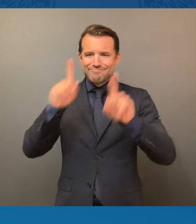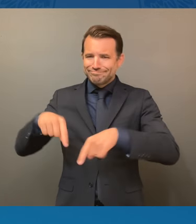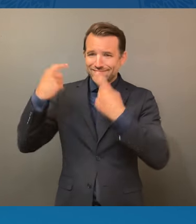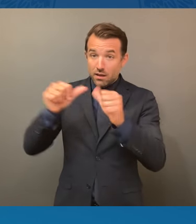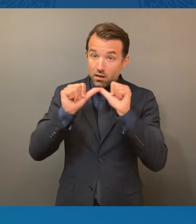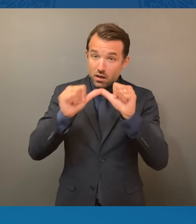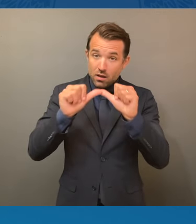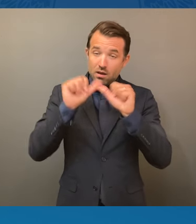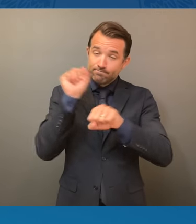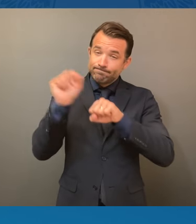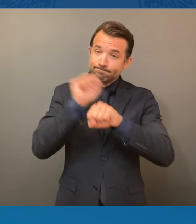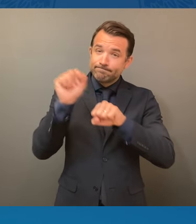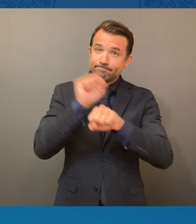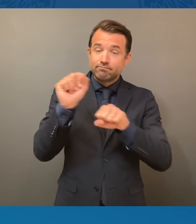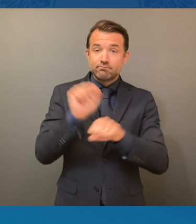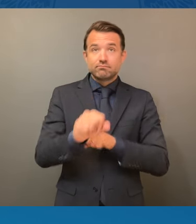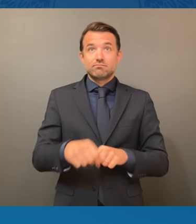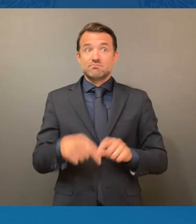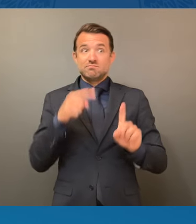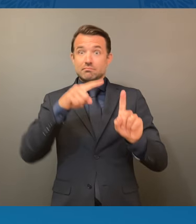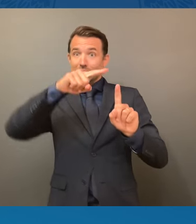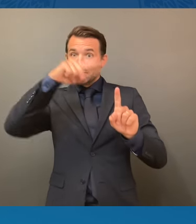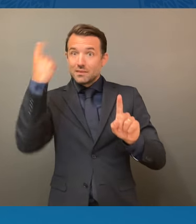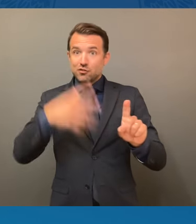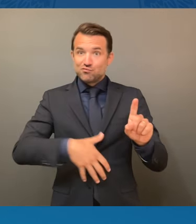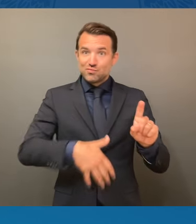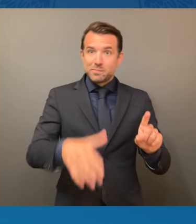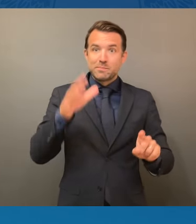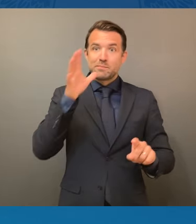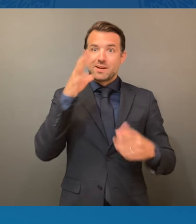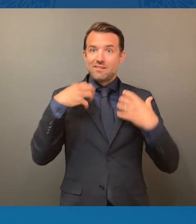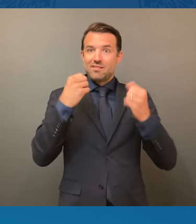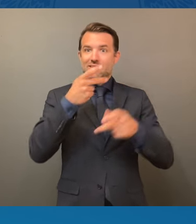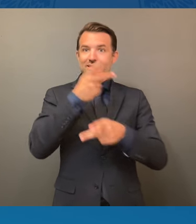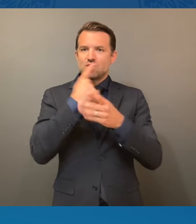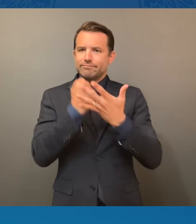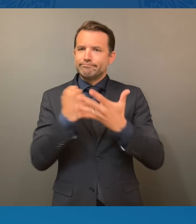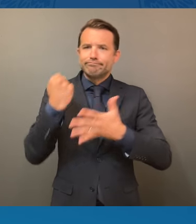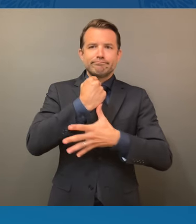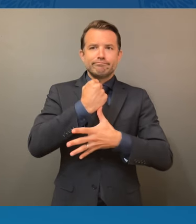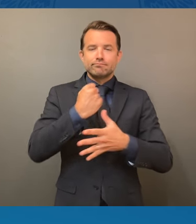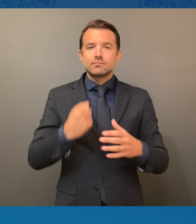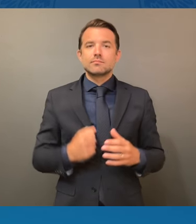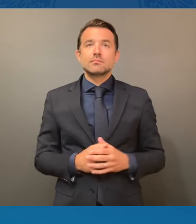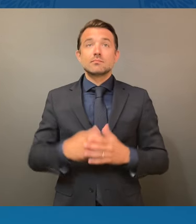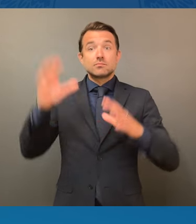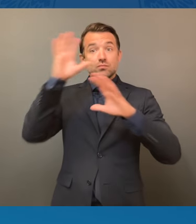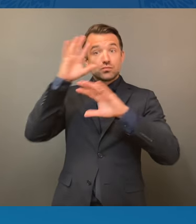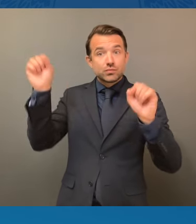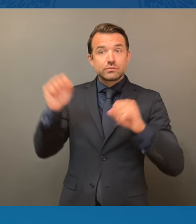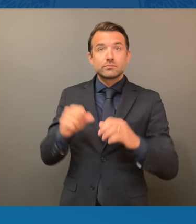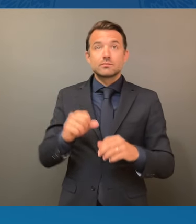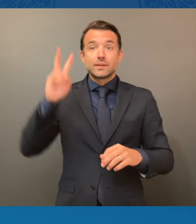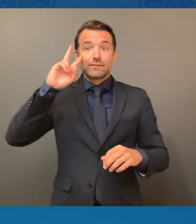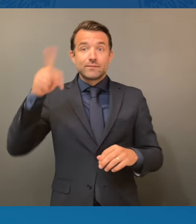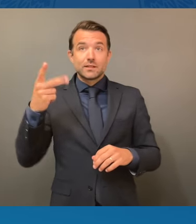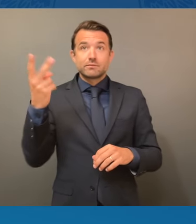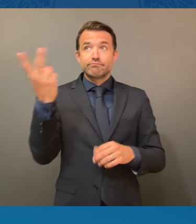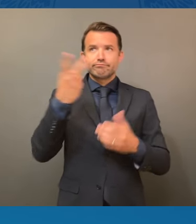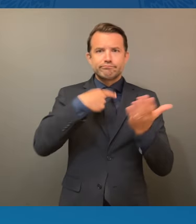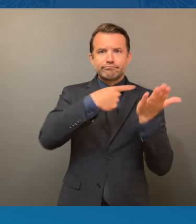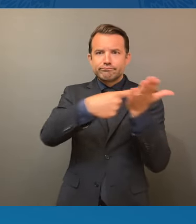addition to continued advocacy for meaningful legislation, they are working with federal agencies to develop the White House